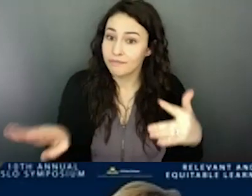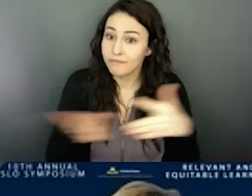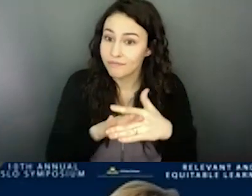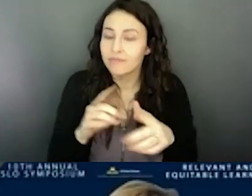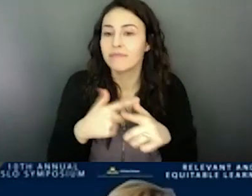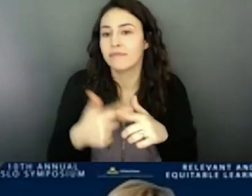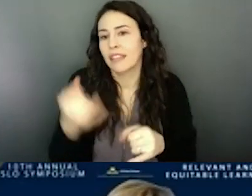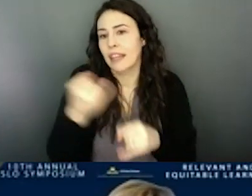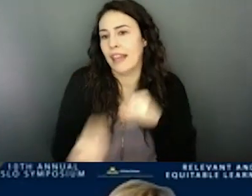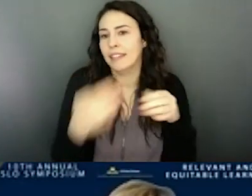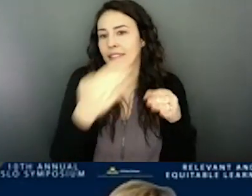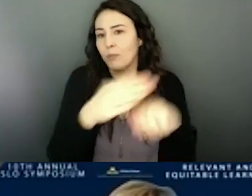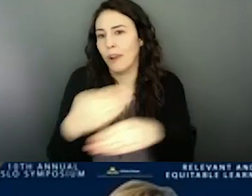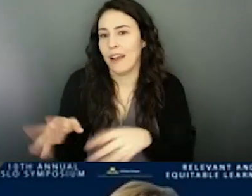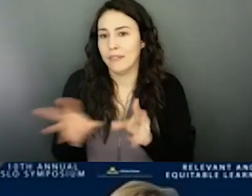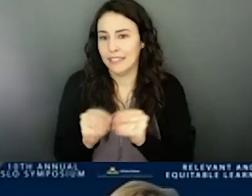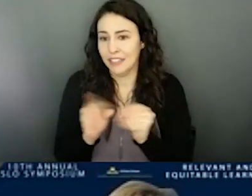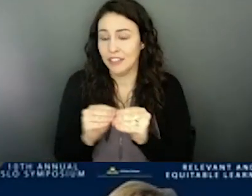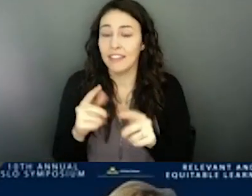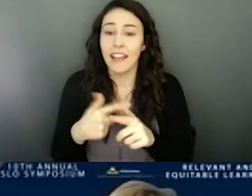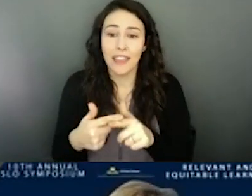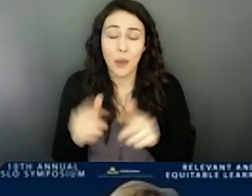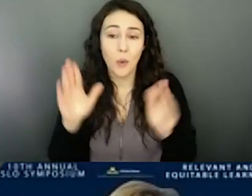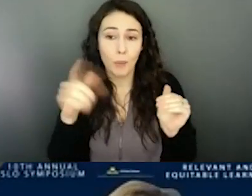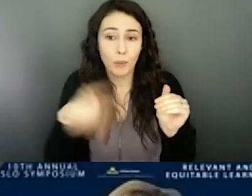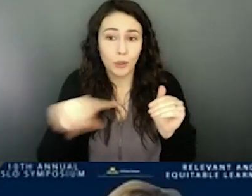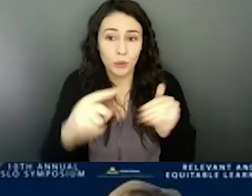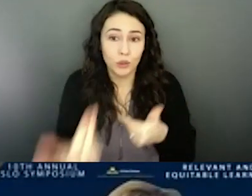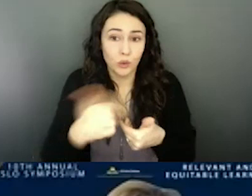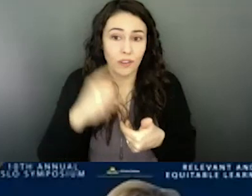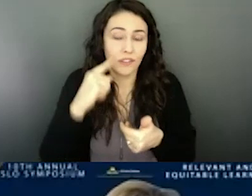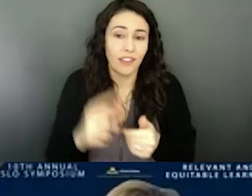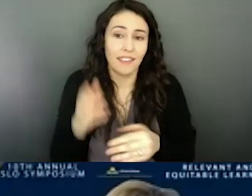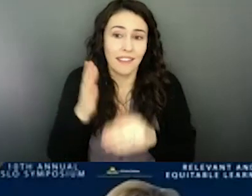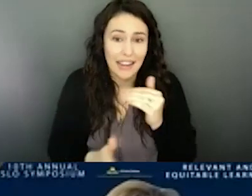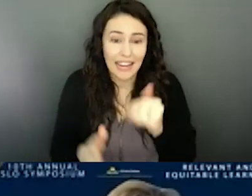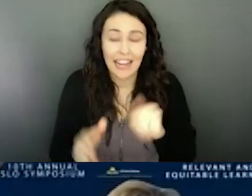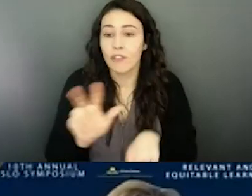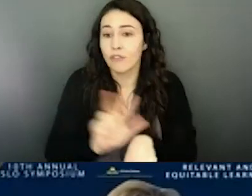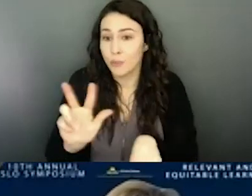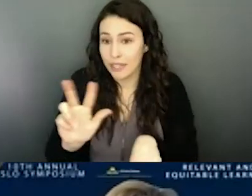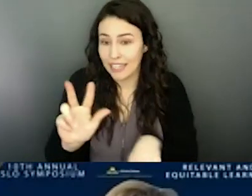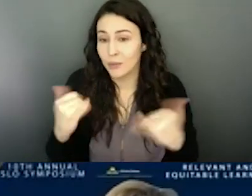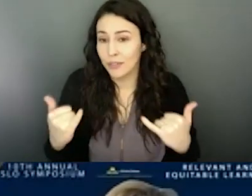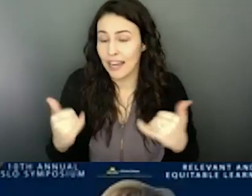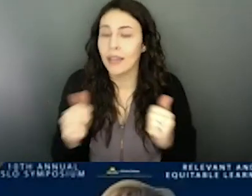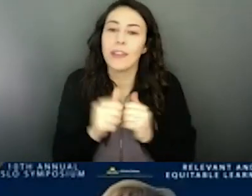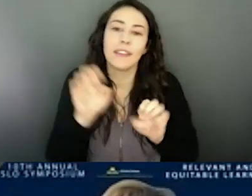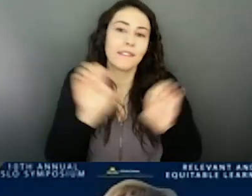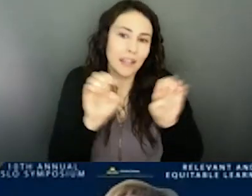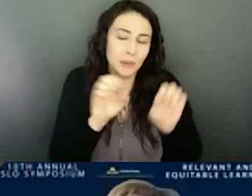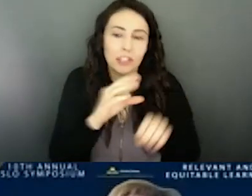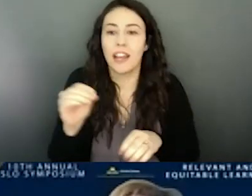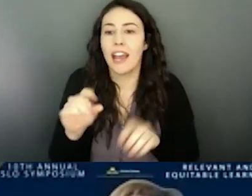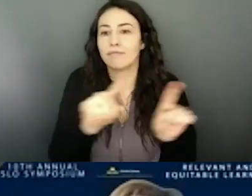and we hope that you join us for the ending from at 3 o'clock today with our evaluation and our survey. And make